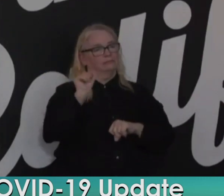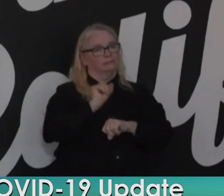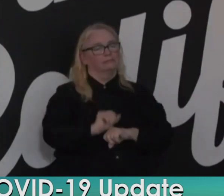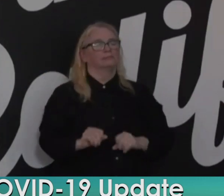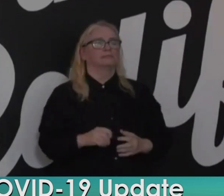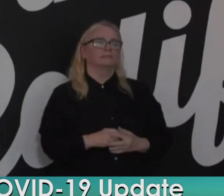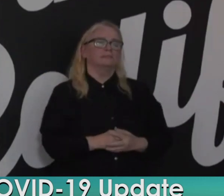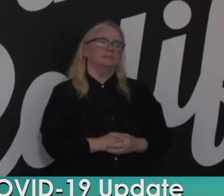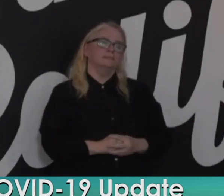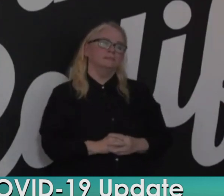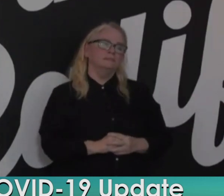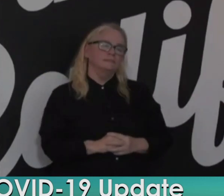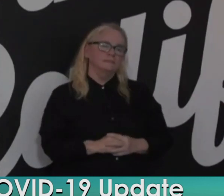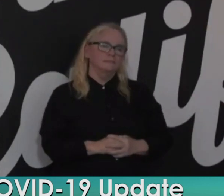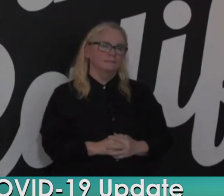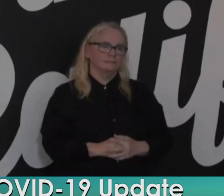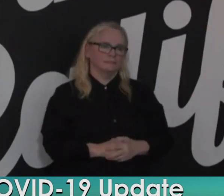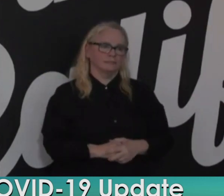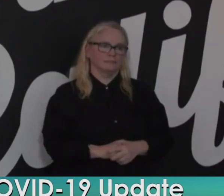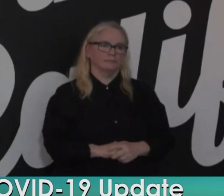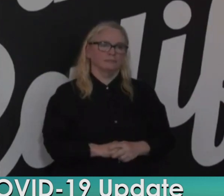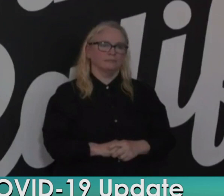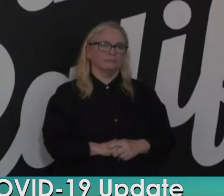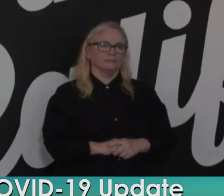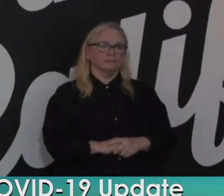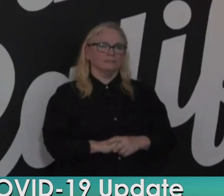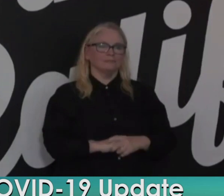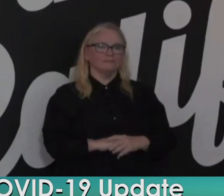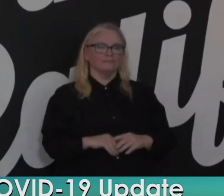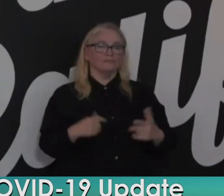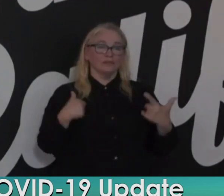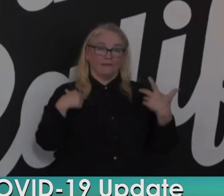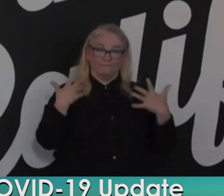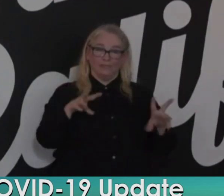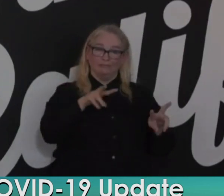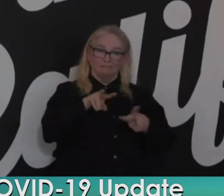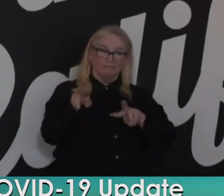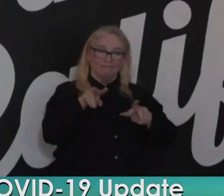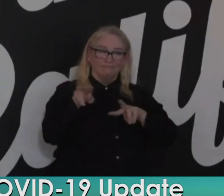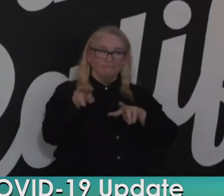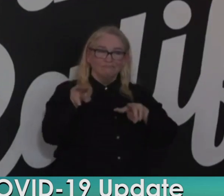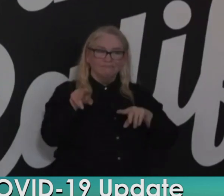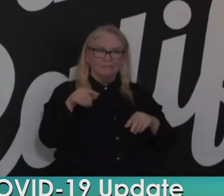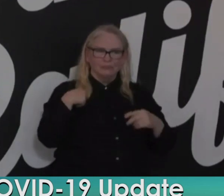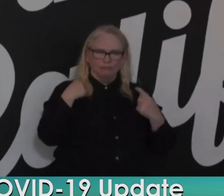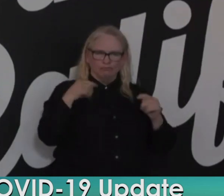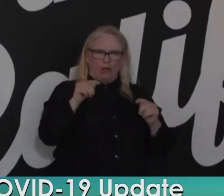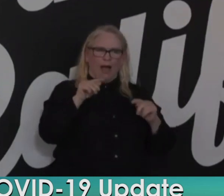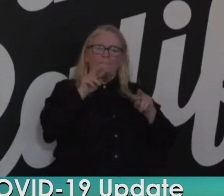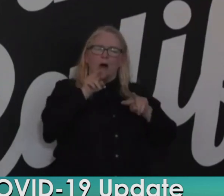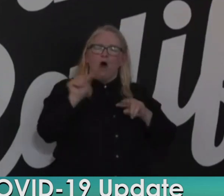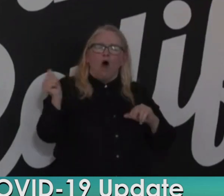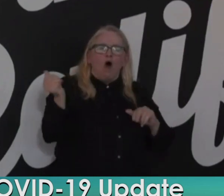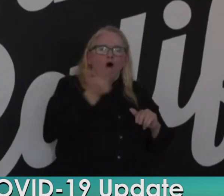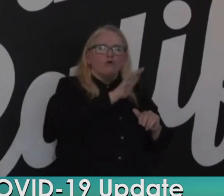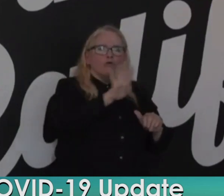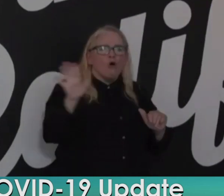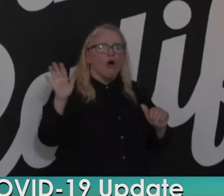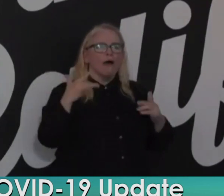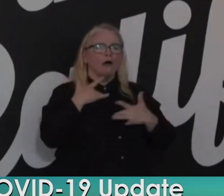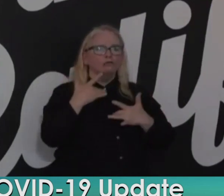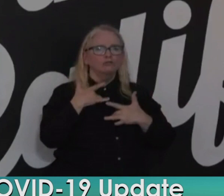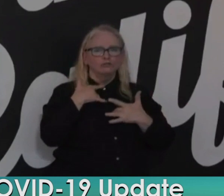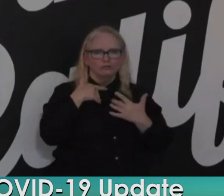have been not only monitoring, trying to address these legitimate concerns that were just expressed by that very